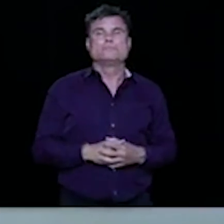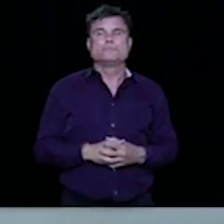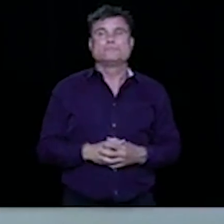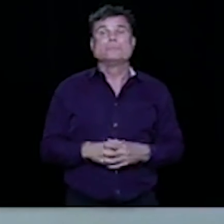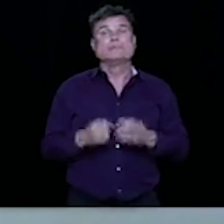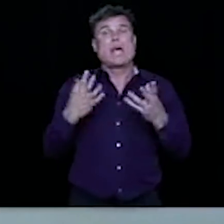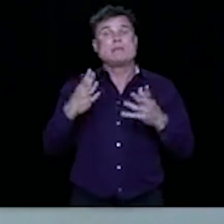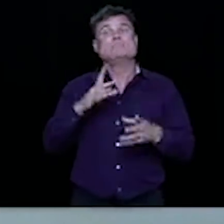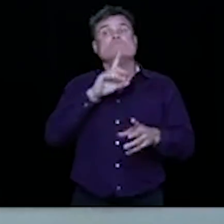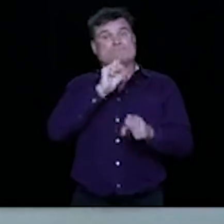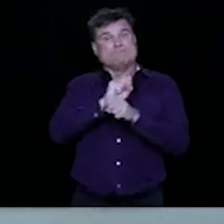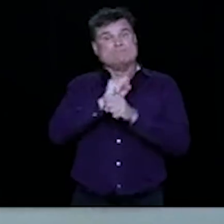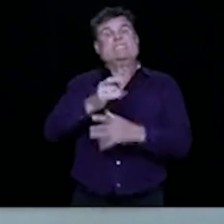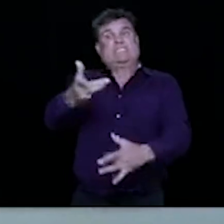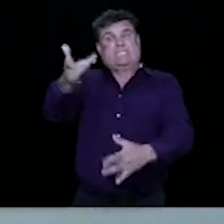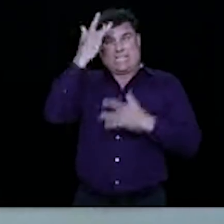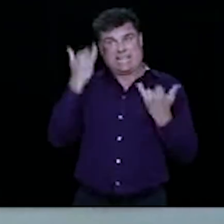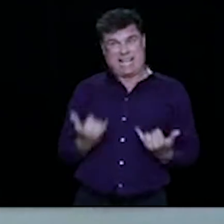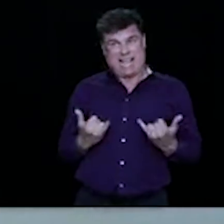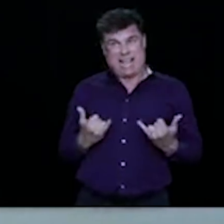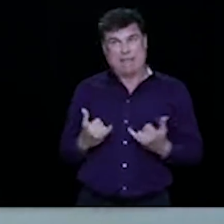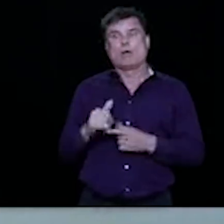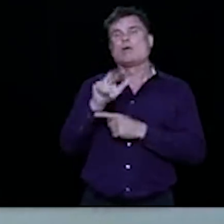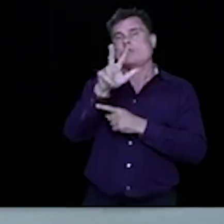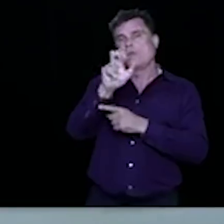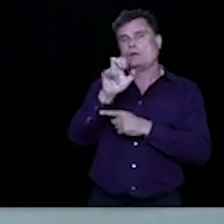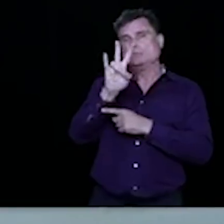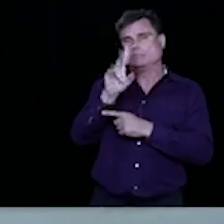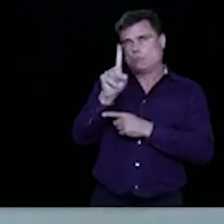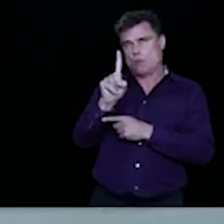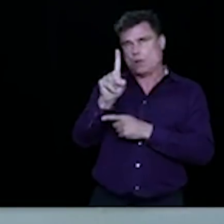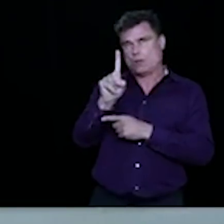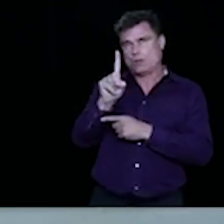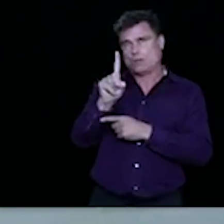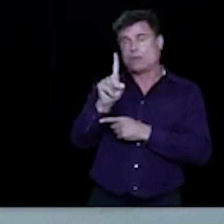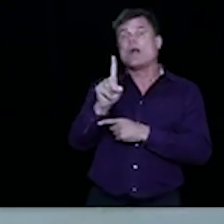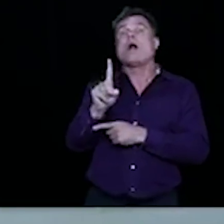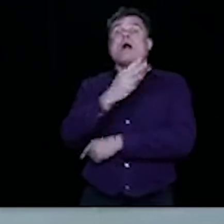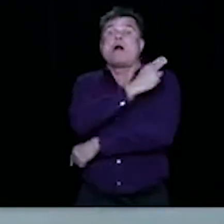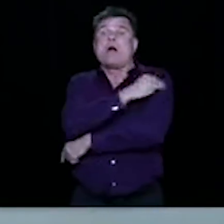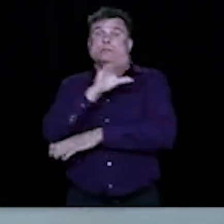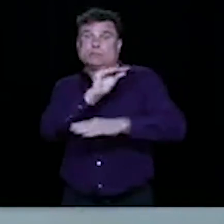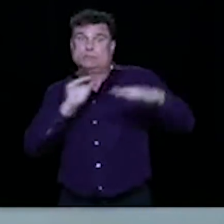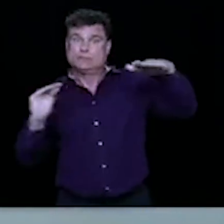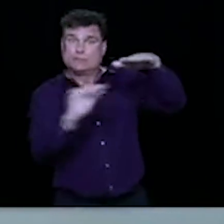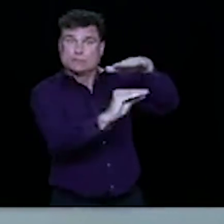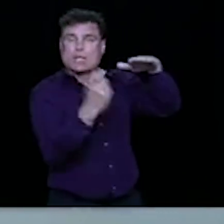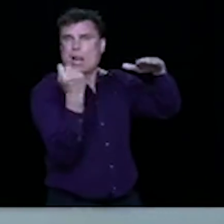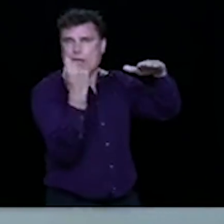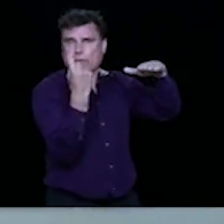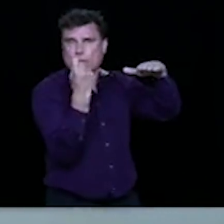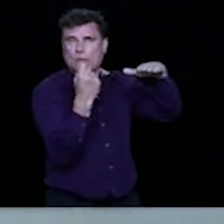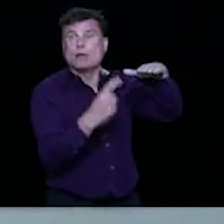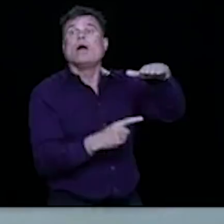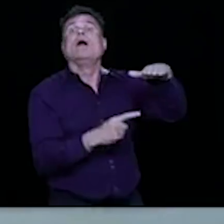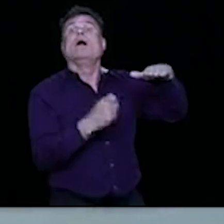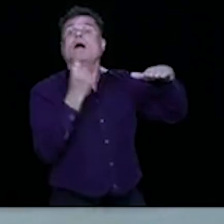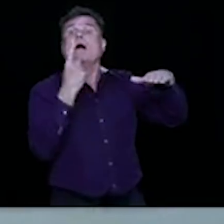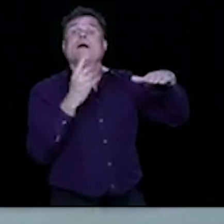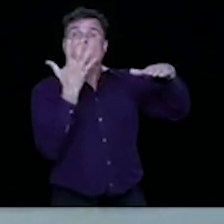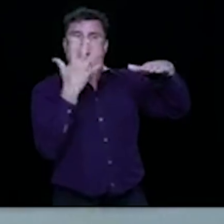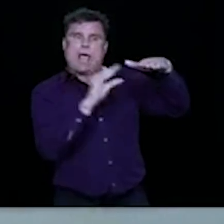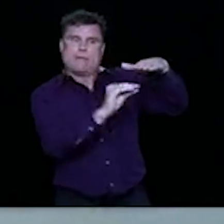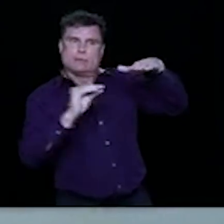have 371 active cases in the province, of whom 11 people are in hospital, 5 of whom are in critical care